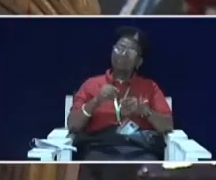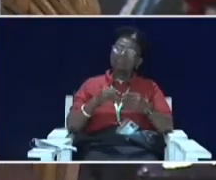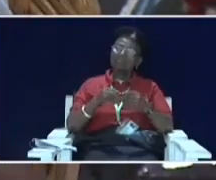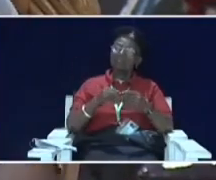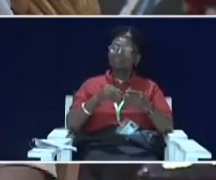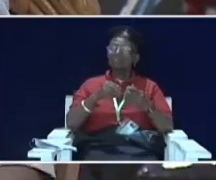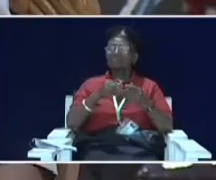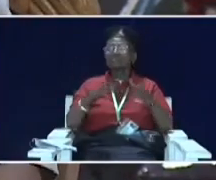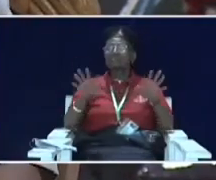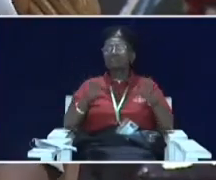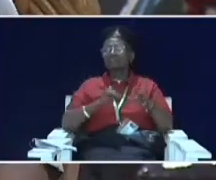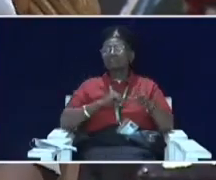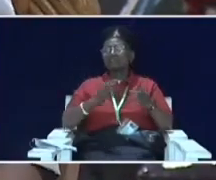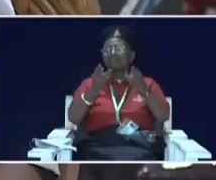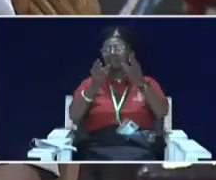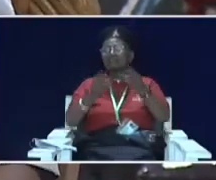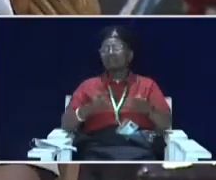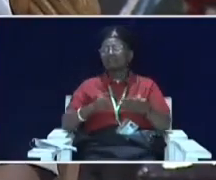wash my hands.